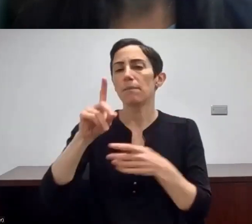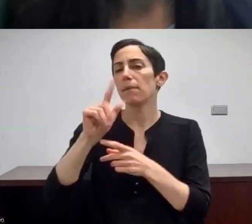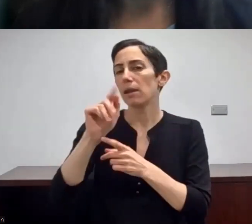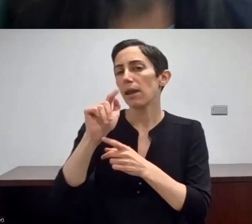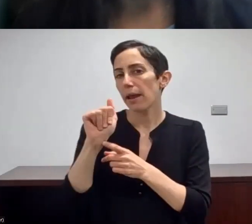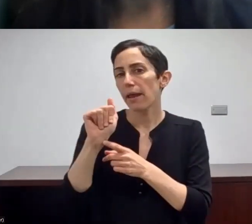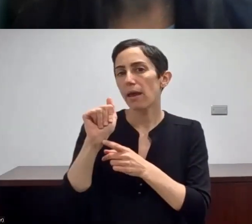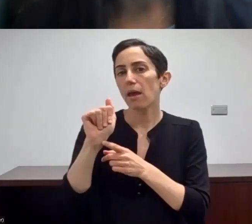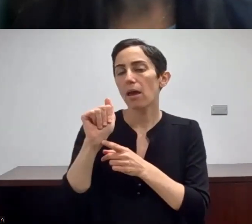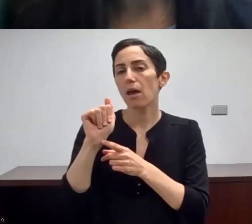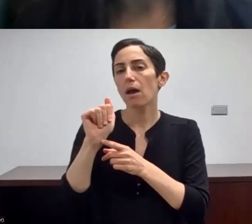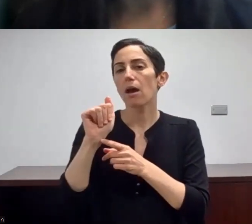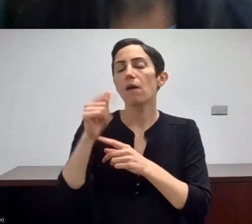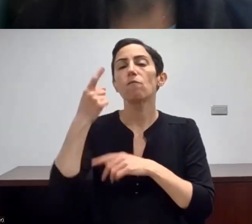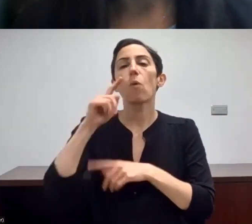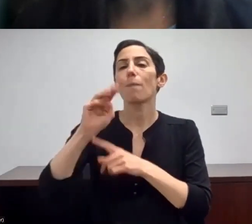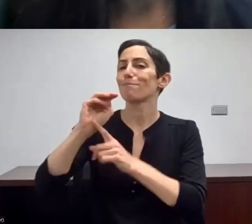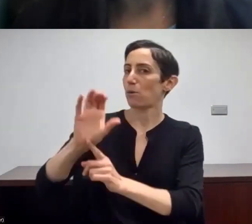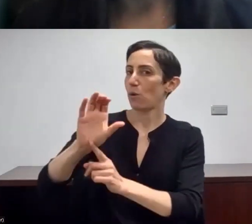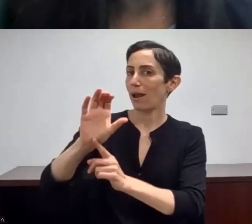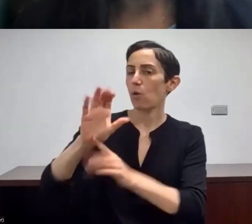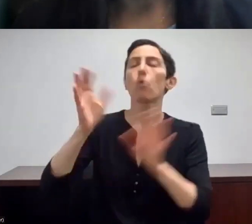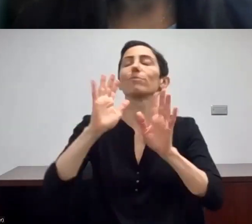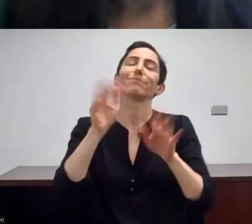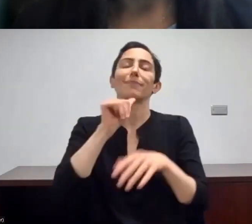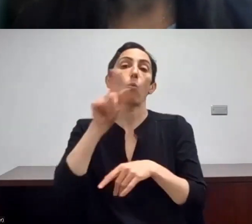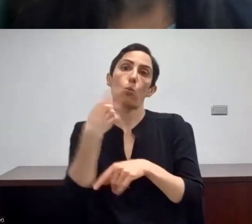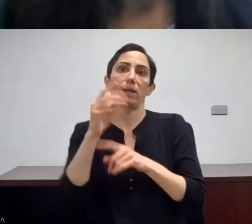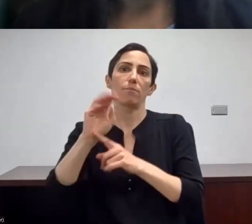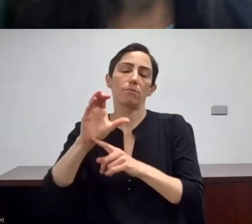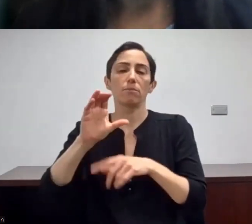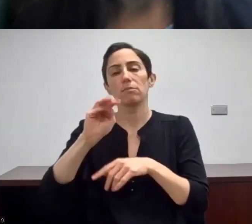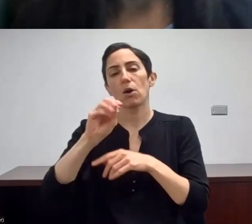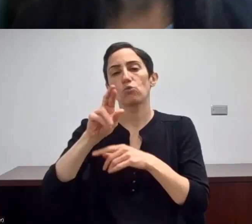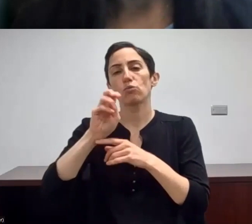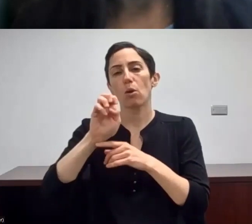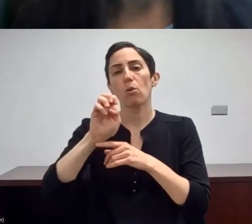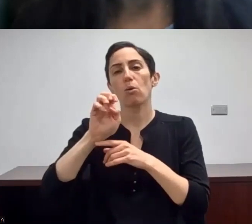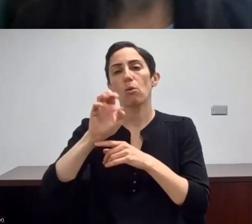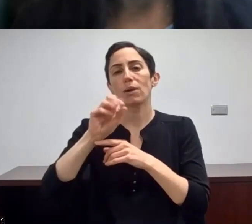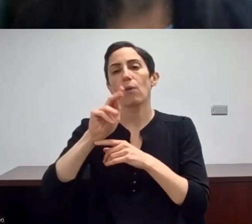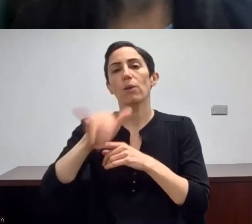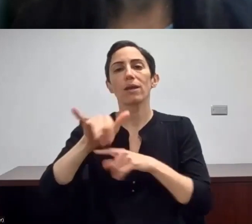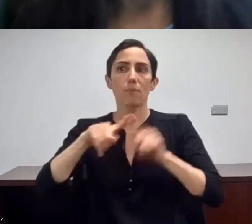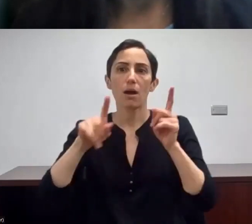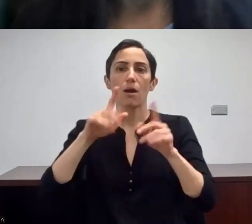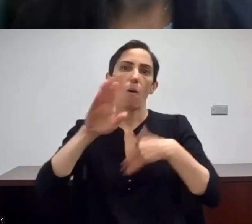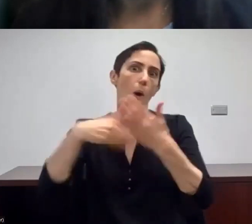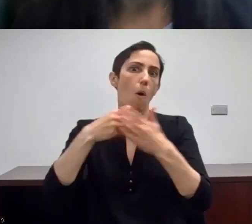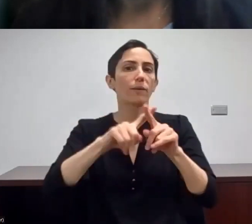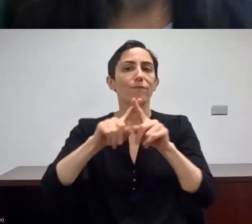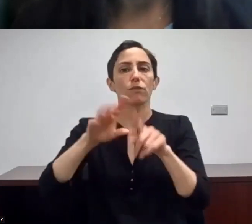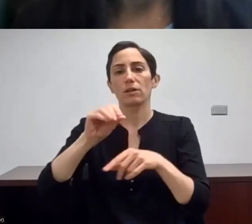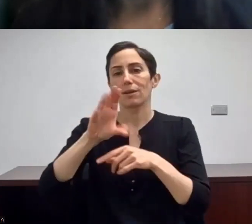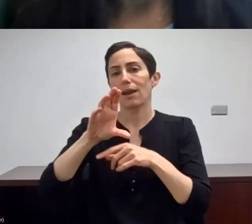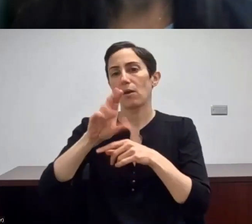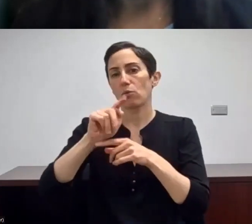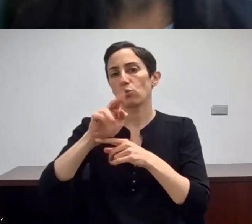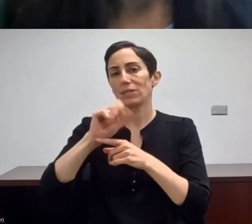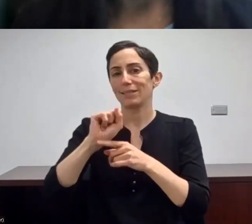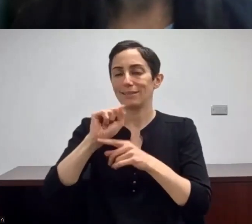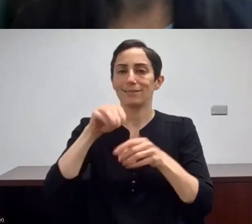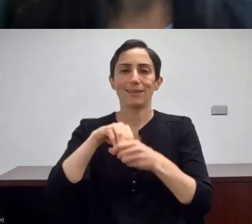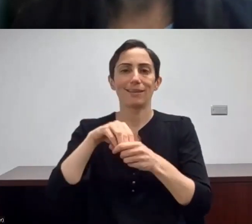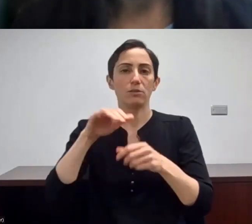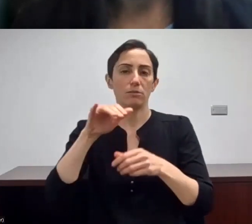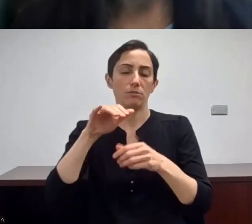for county level data across the state, and it looks very similar to what we see there. There's a lot of parallels.